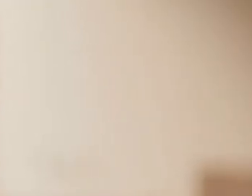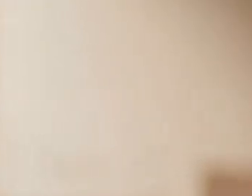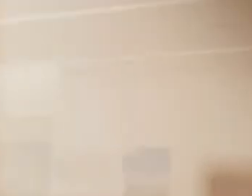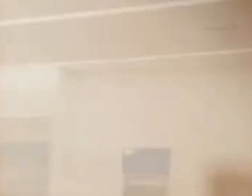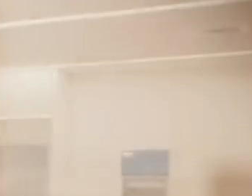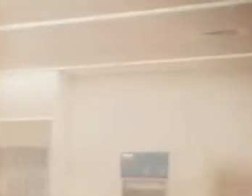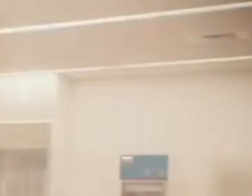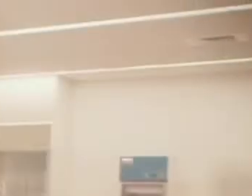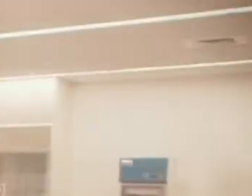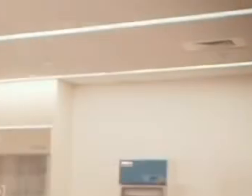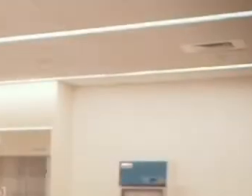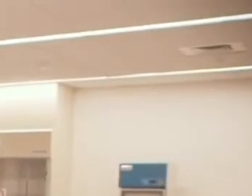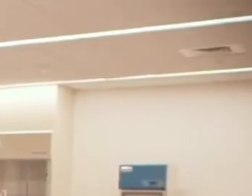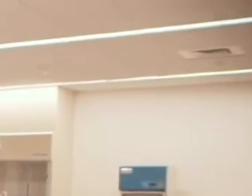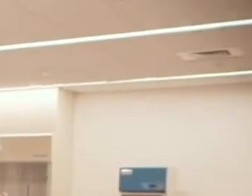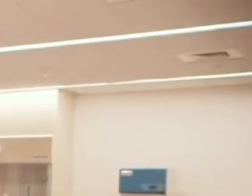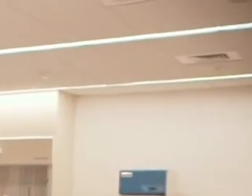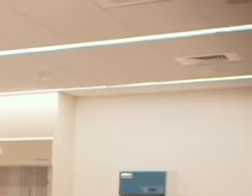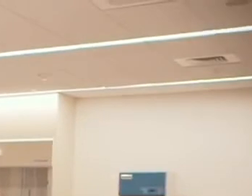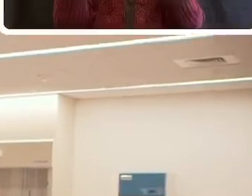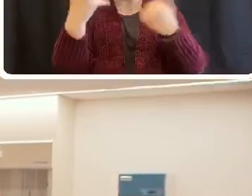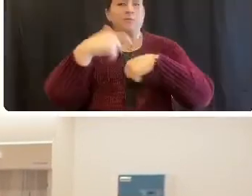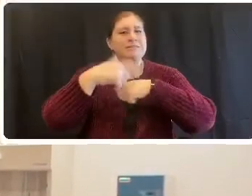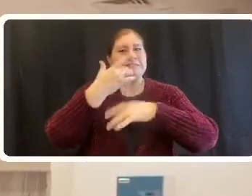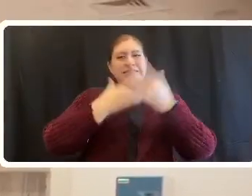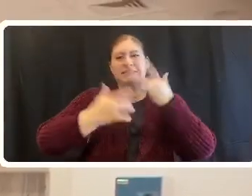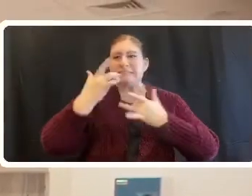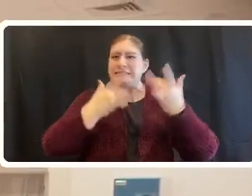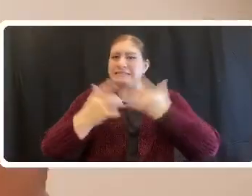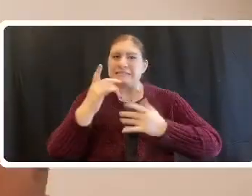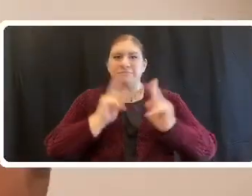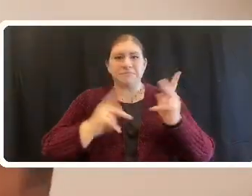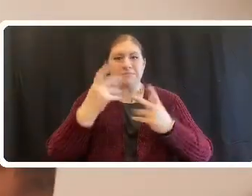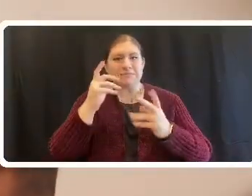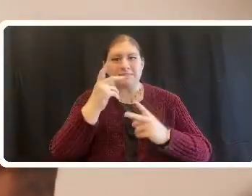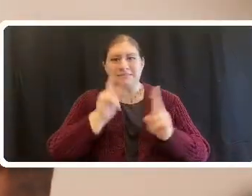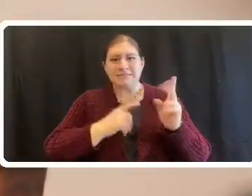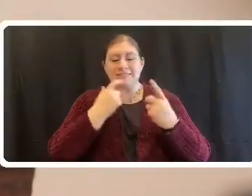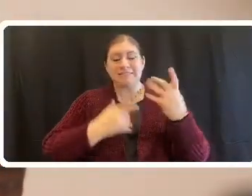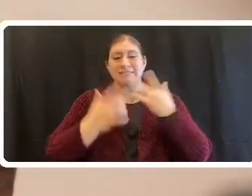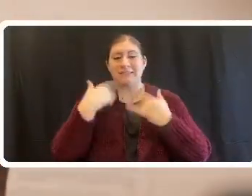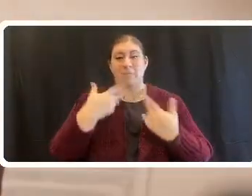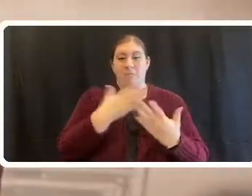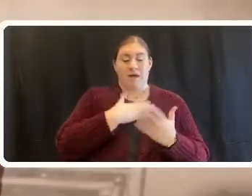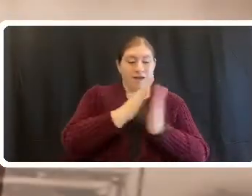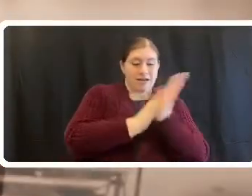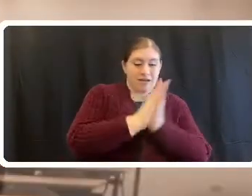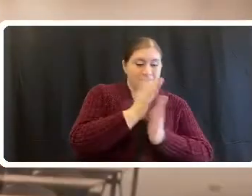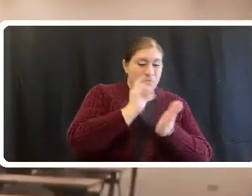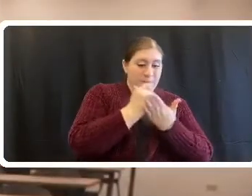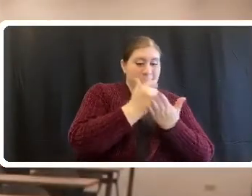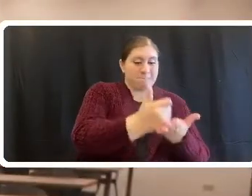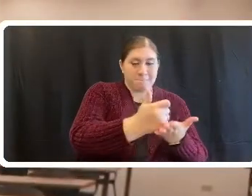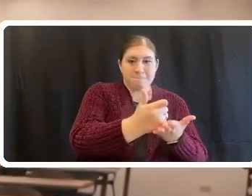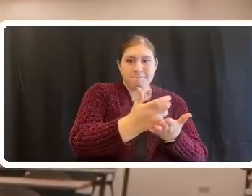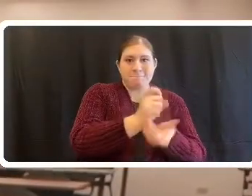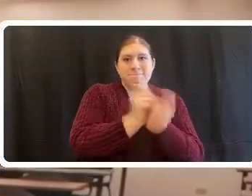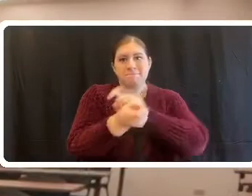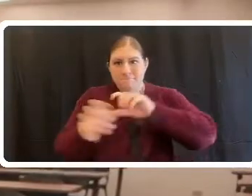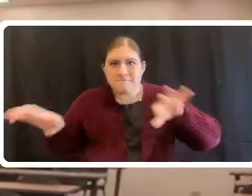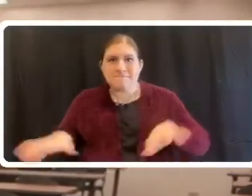bring innovations in times of need. I want to turn my passion for helping others into action.